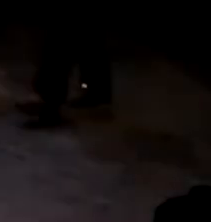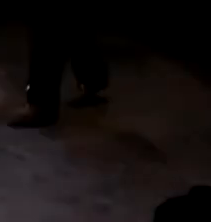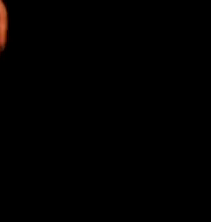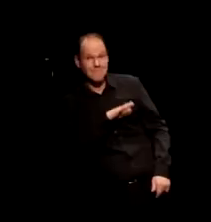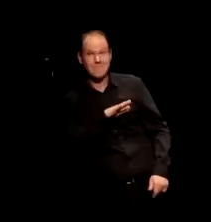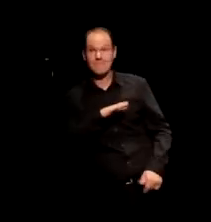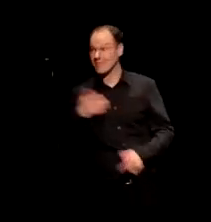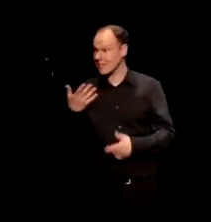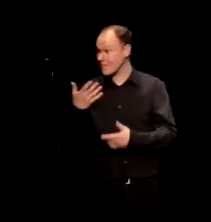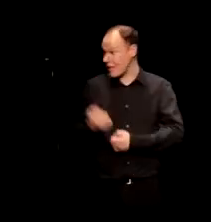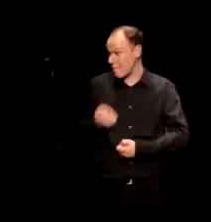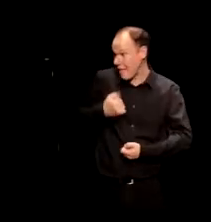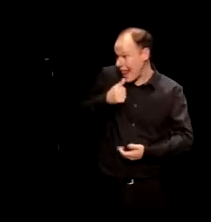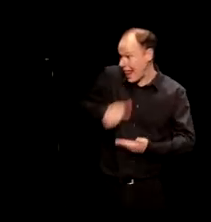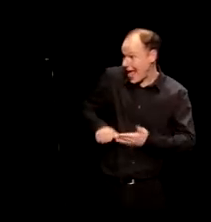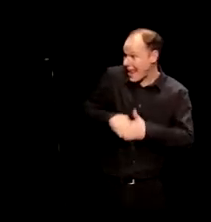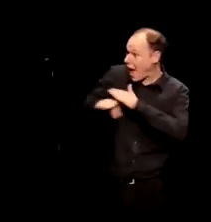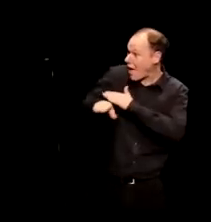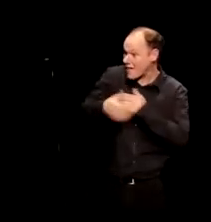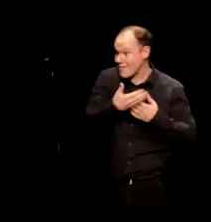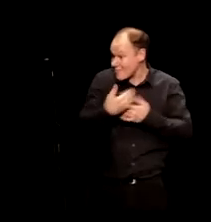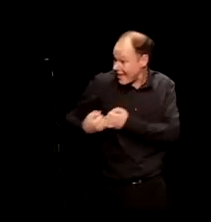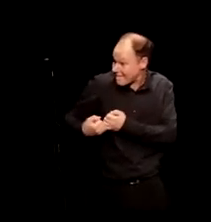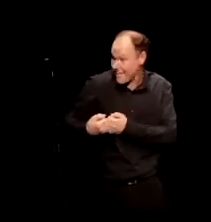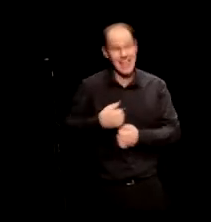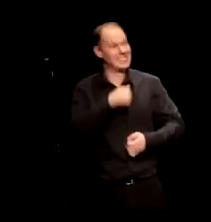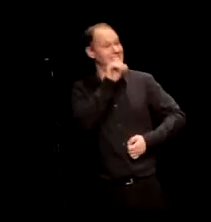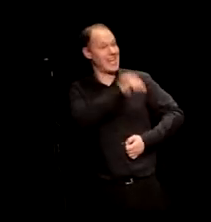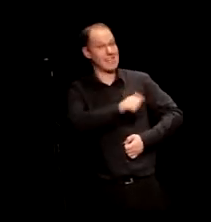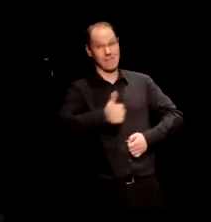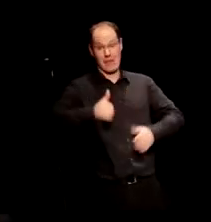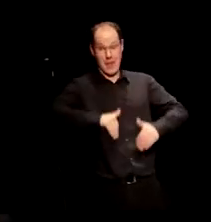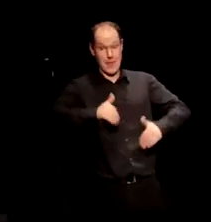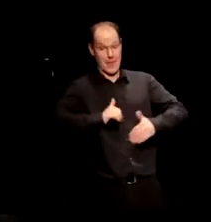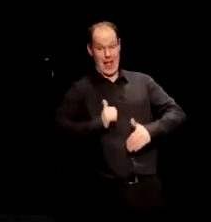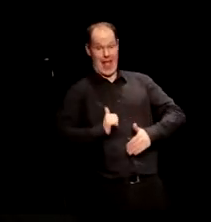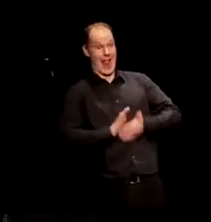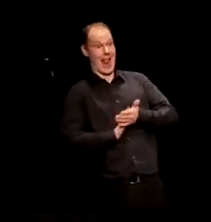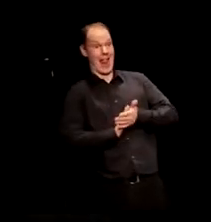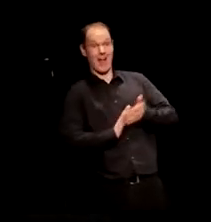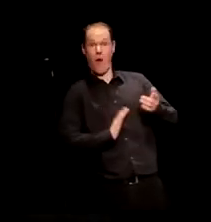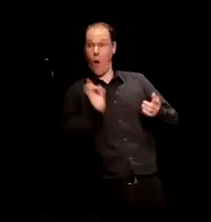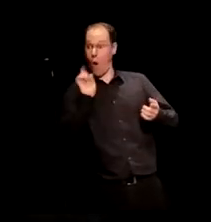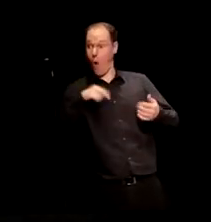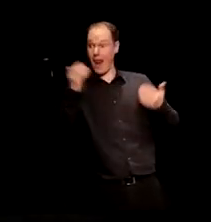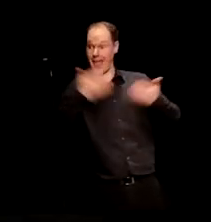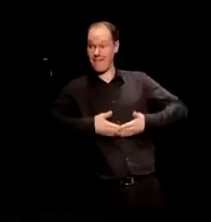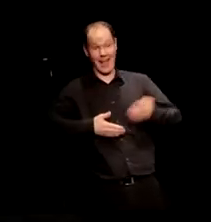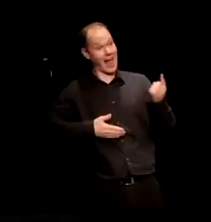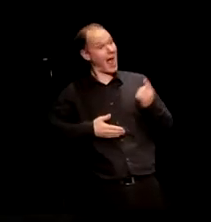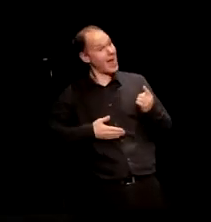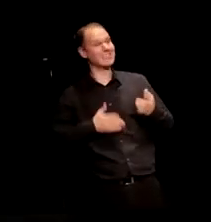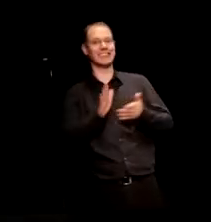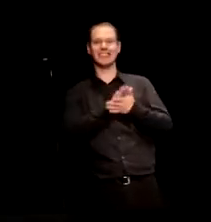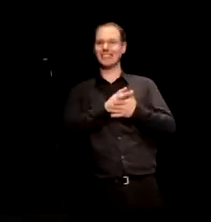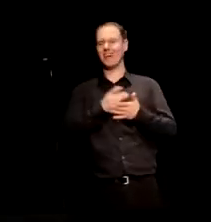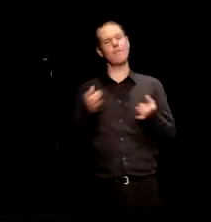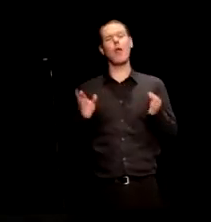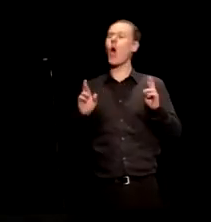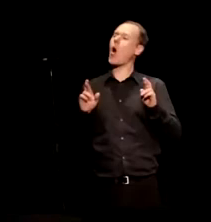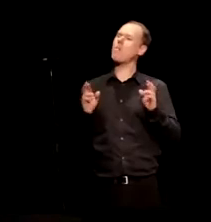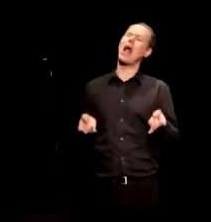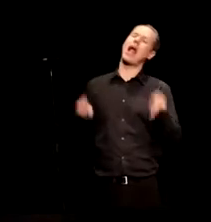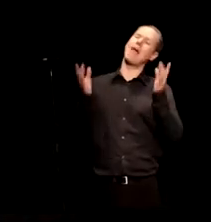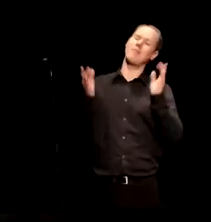Myrtle! You got my letter! Oh, yes, I had been expecting you all evening. I was just giving up hope. I thought you decided to drive through